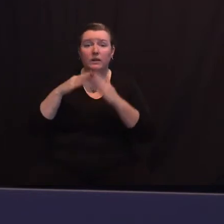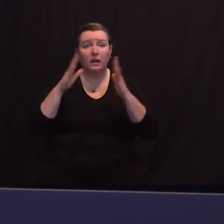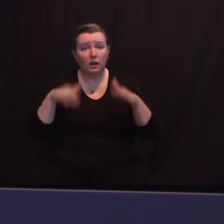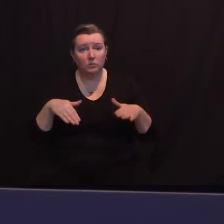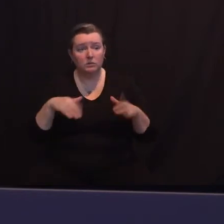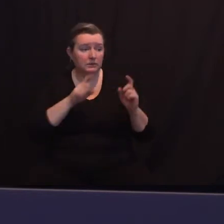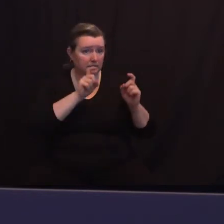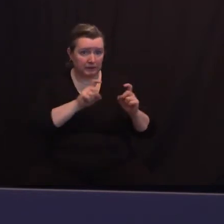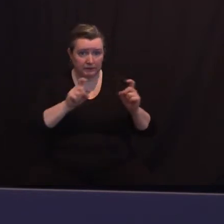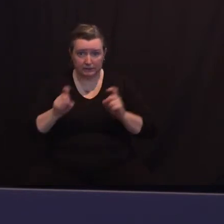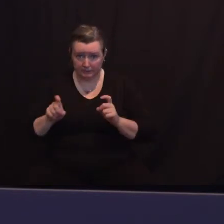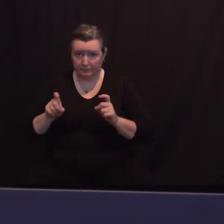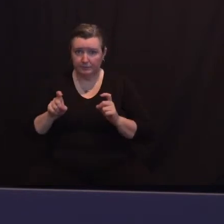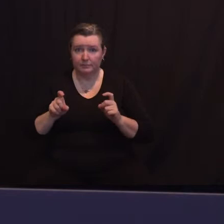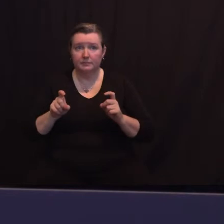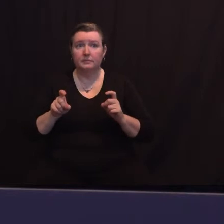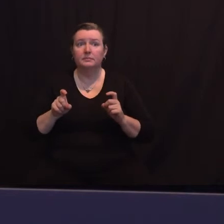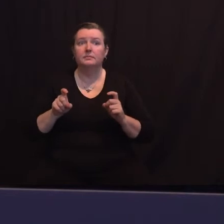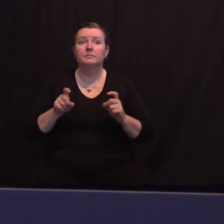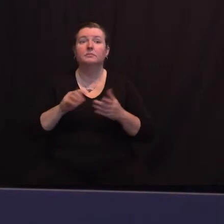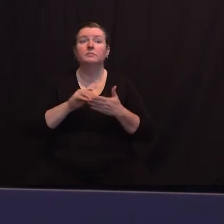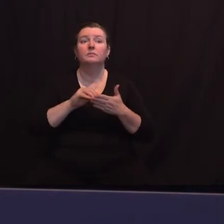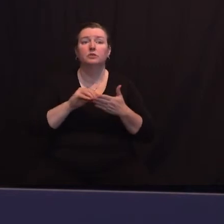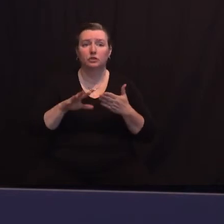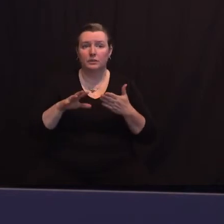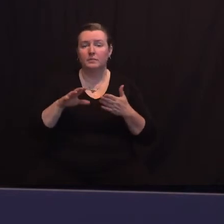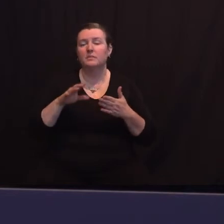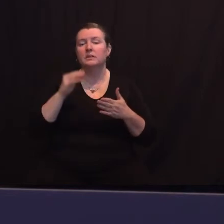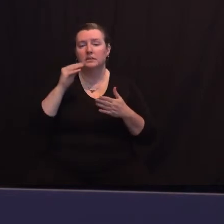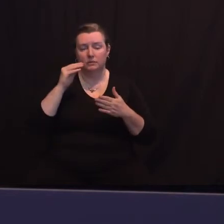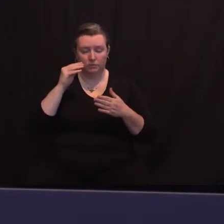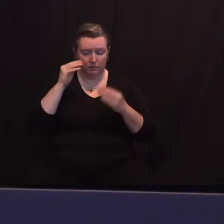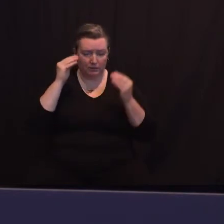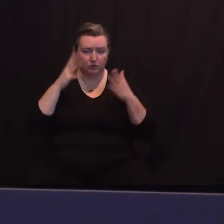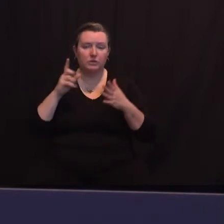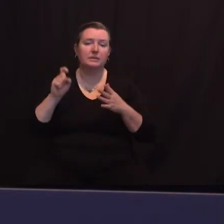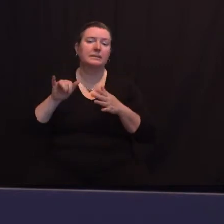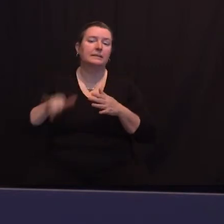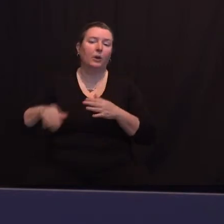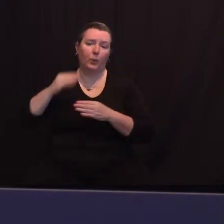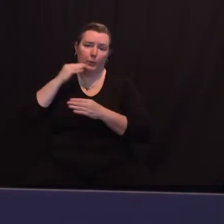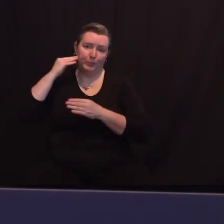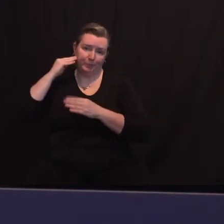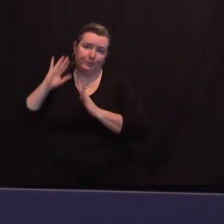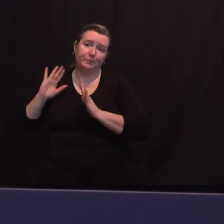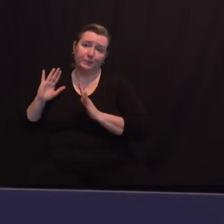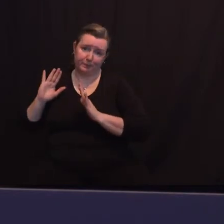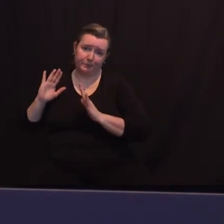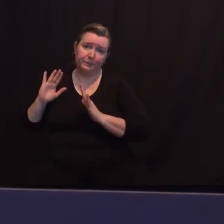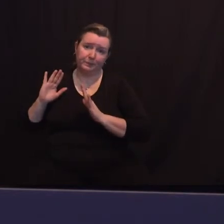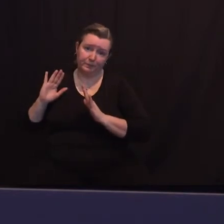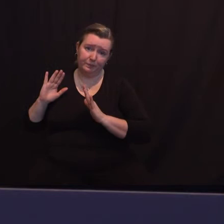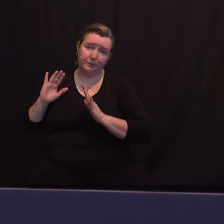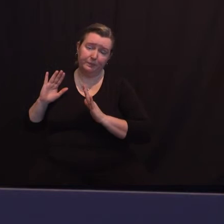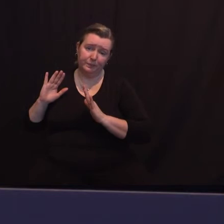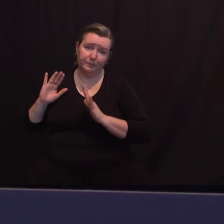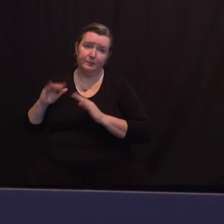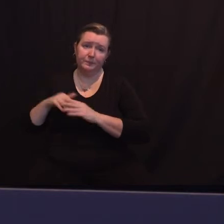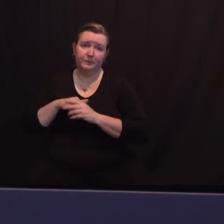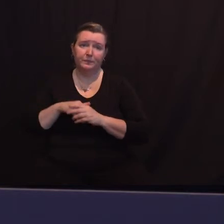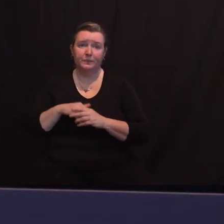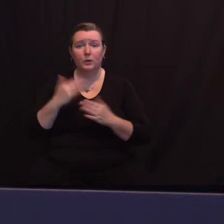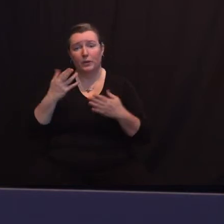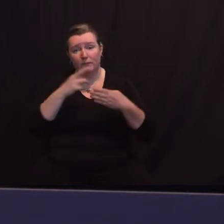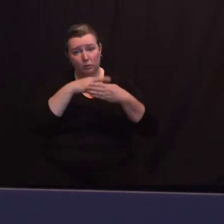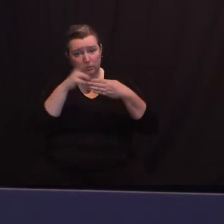stay home until the test result is received, unless they are fully vaccinated and